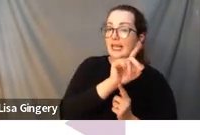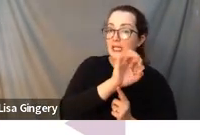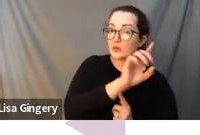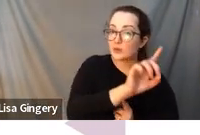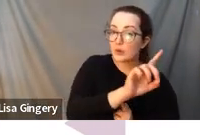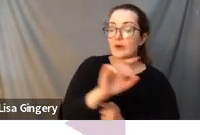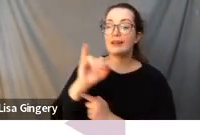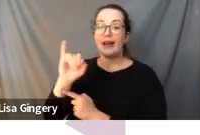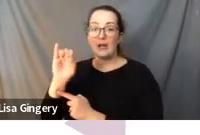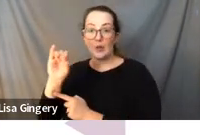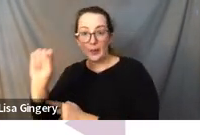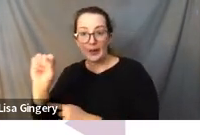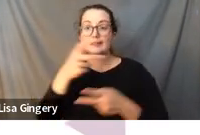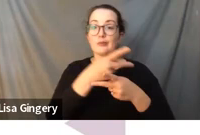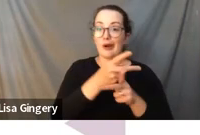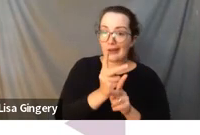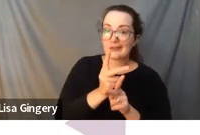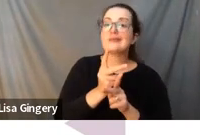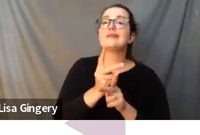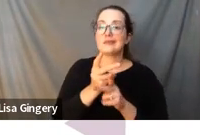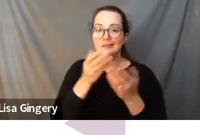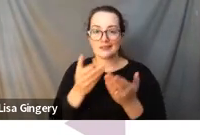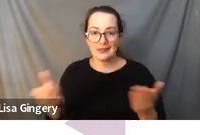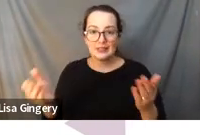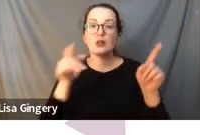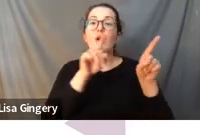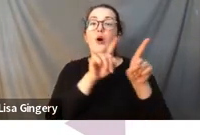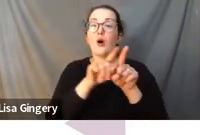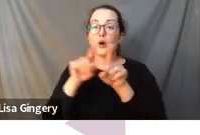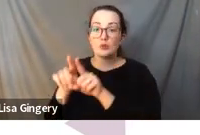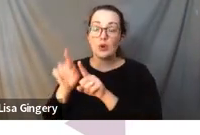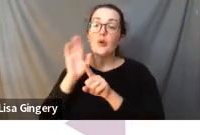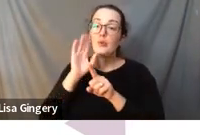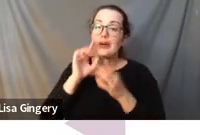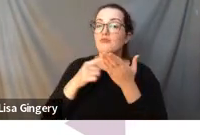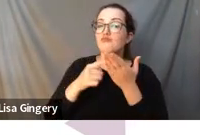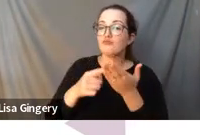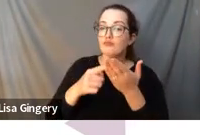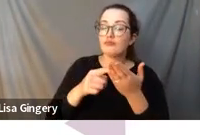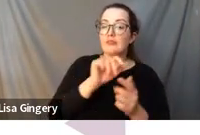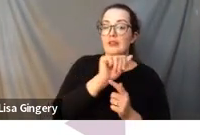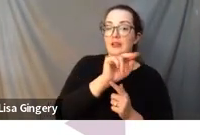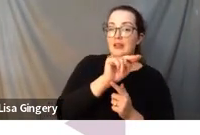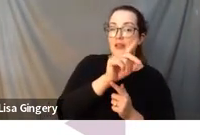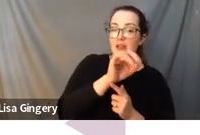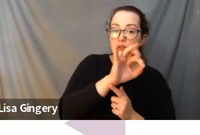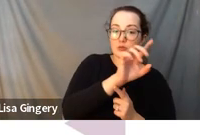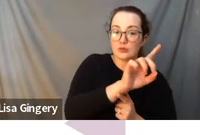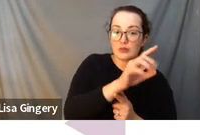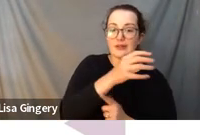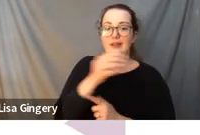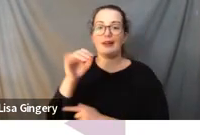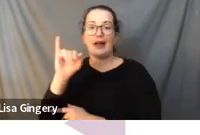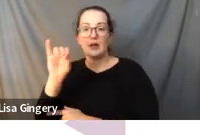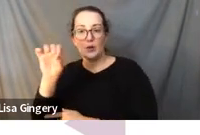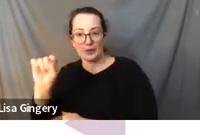products. And we will also be going over Android and iOS accessibility features, using devices and